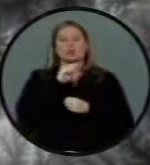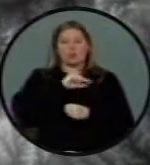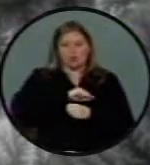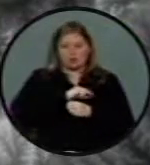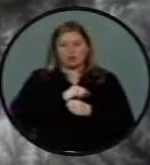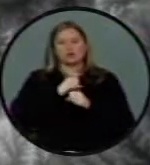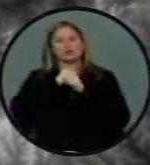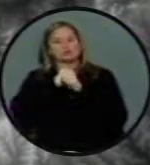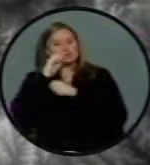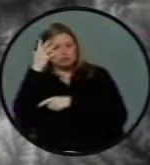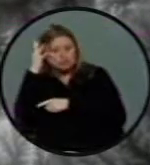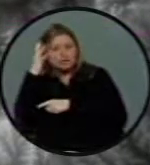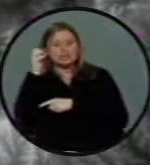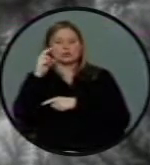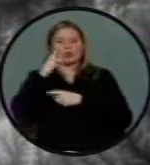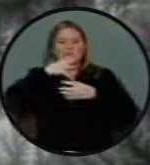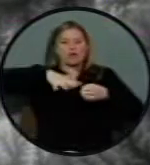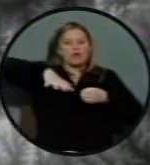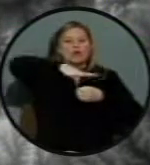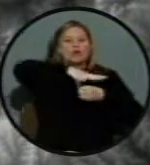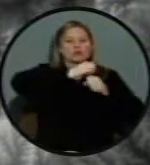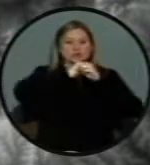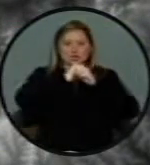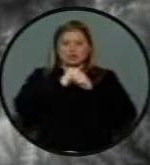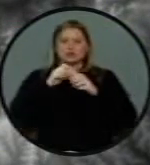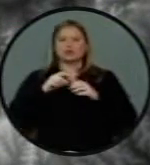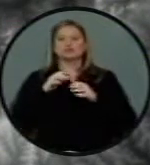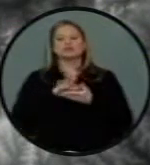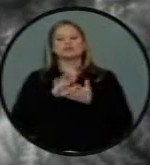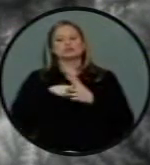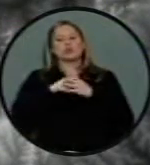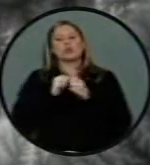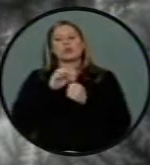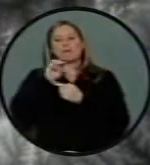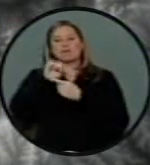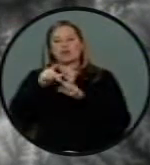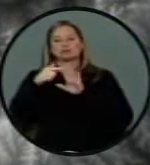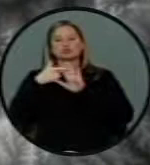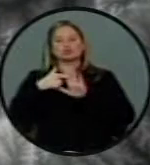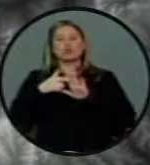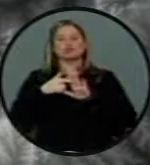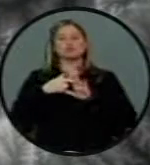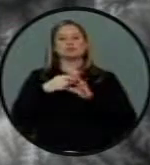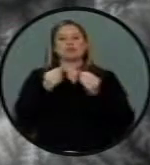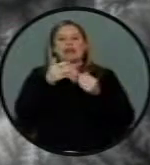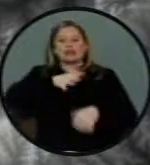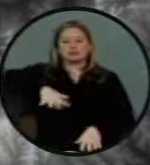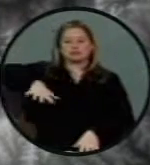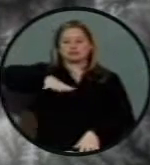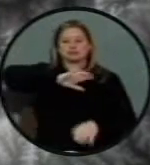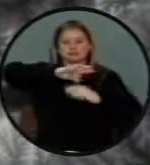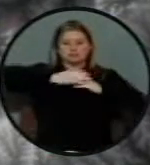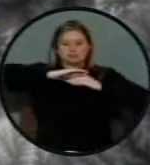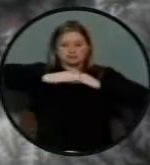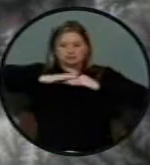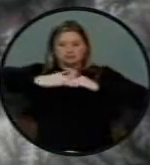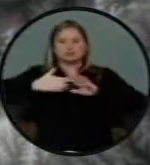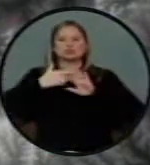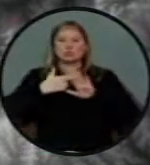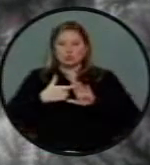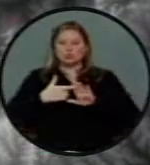protecting trees or open spaces, it's nice to start with a map that shows you something about the structure of the landscape, that shows you the